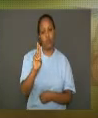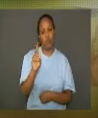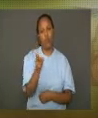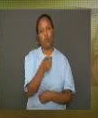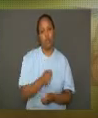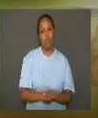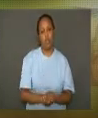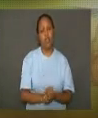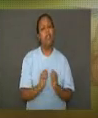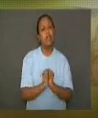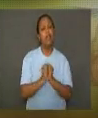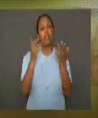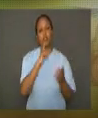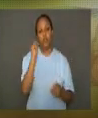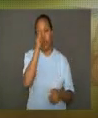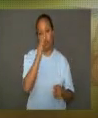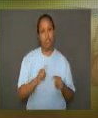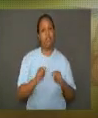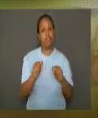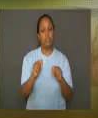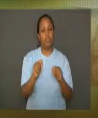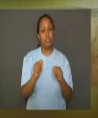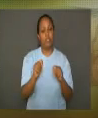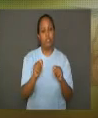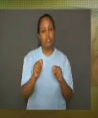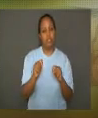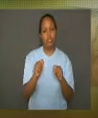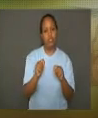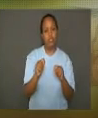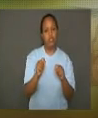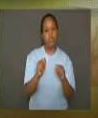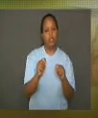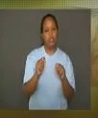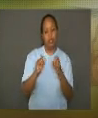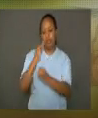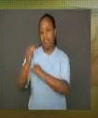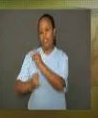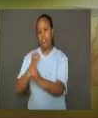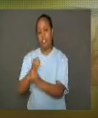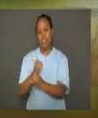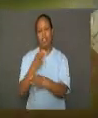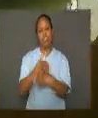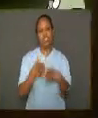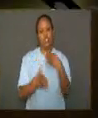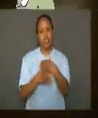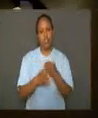do Ethiopia's efforts affect its reputation on an international level?